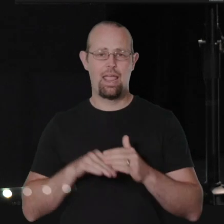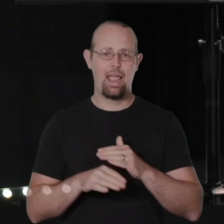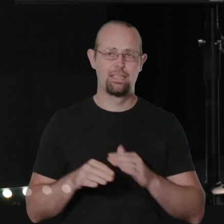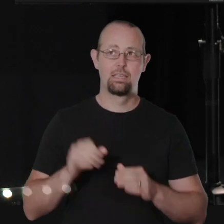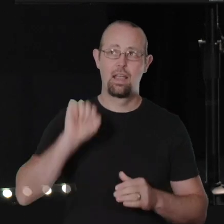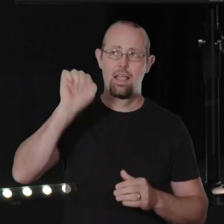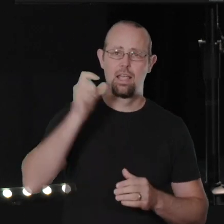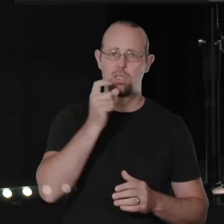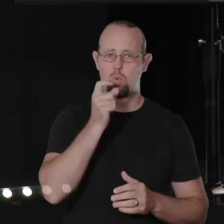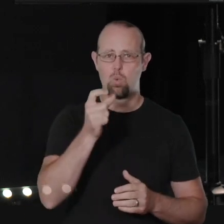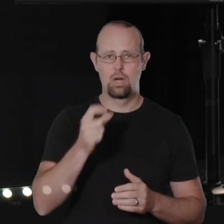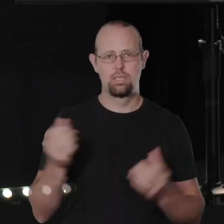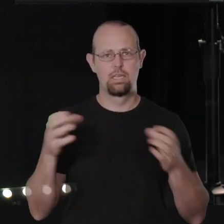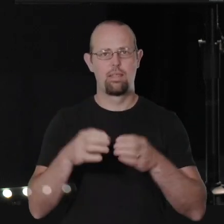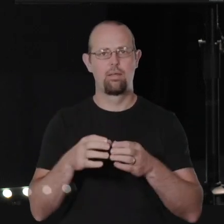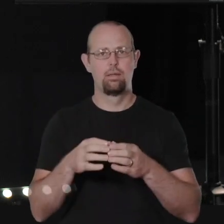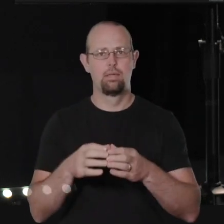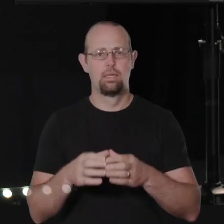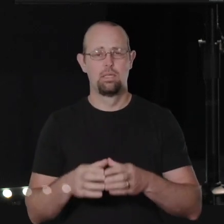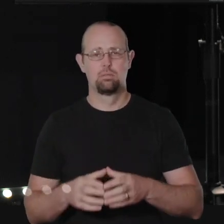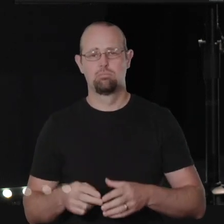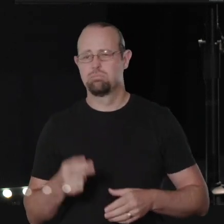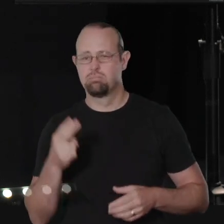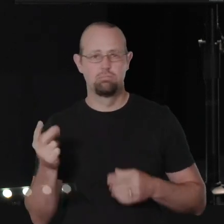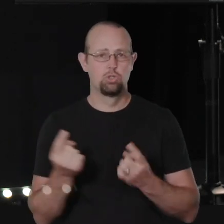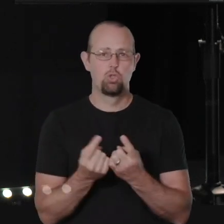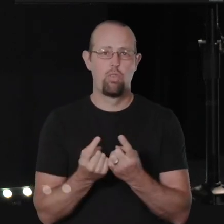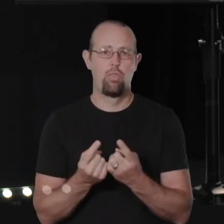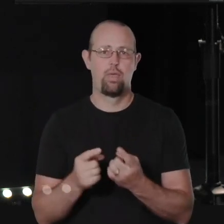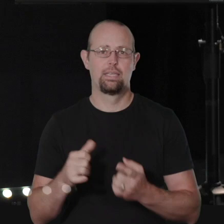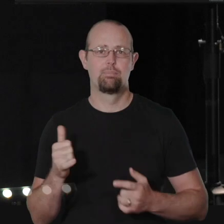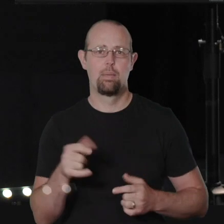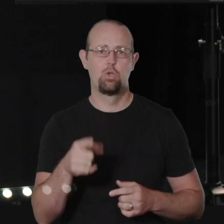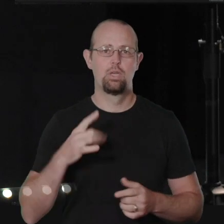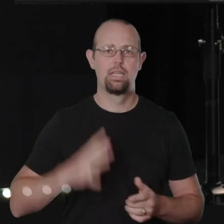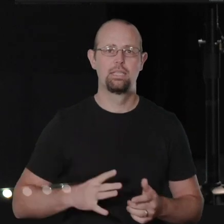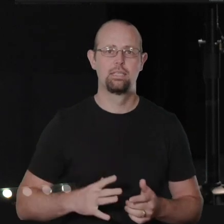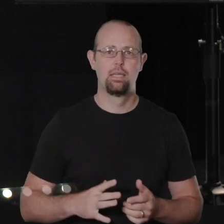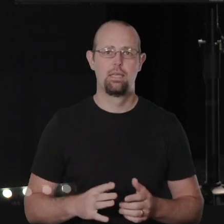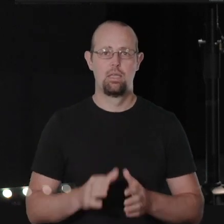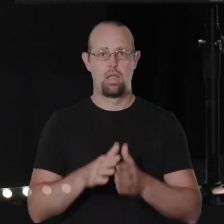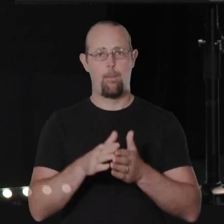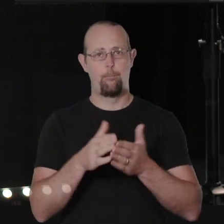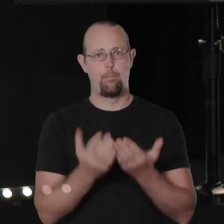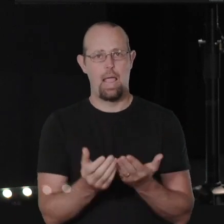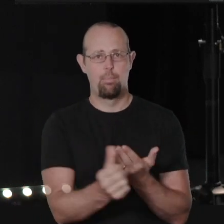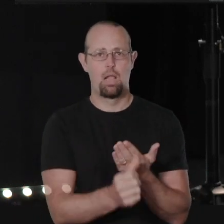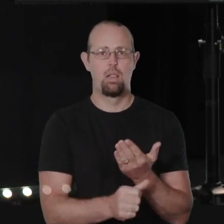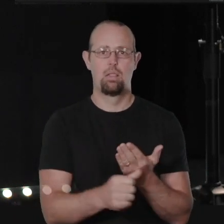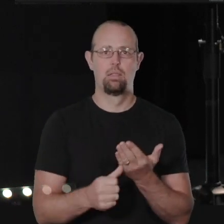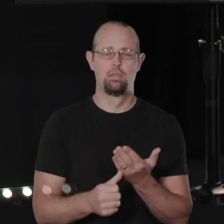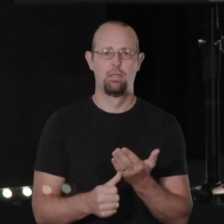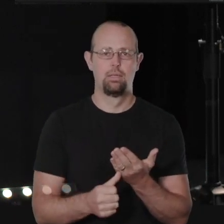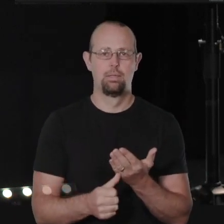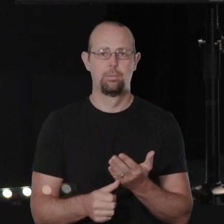together. There's a couple of things you might need for this message today. Hopefully, you have your Bible, either your hard copy or